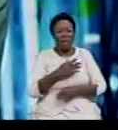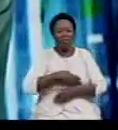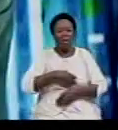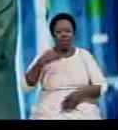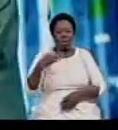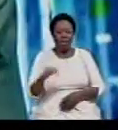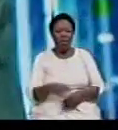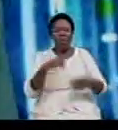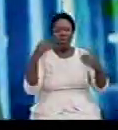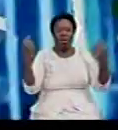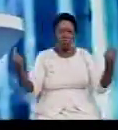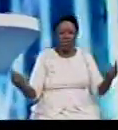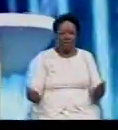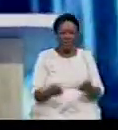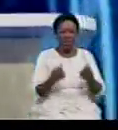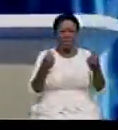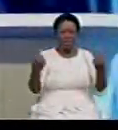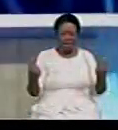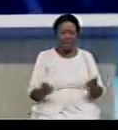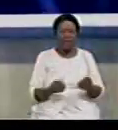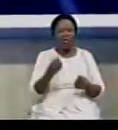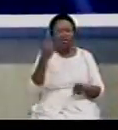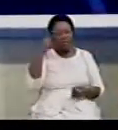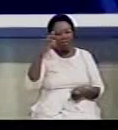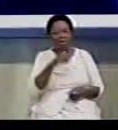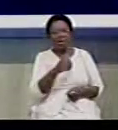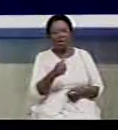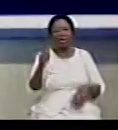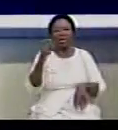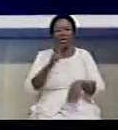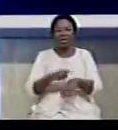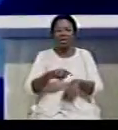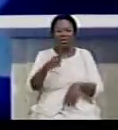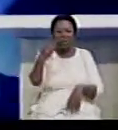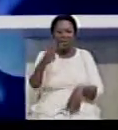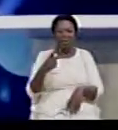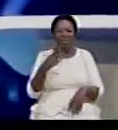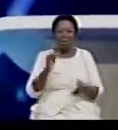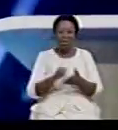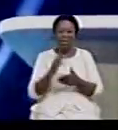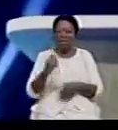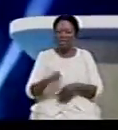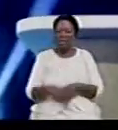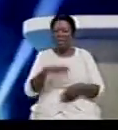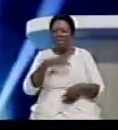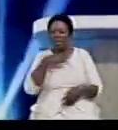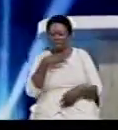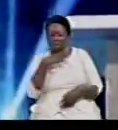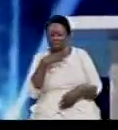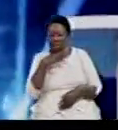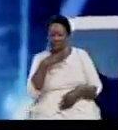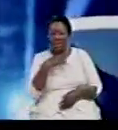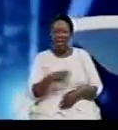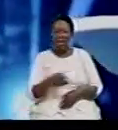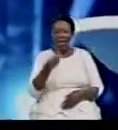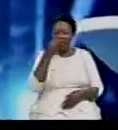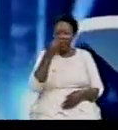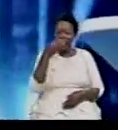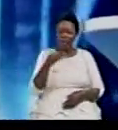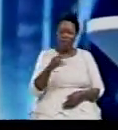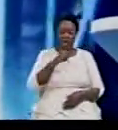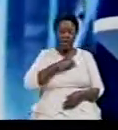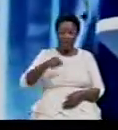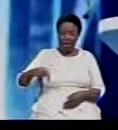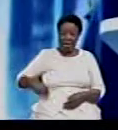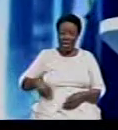sin for a season. You see, the dainty food of Nebuchadnezzar and the dainty food of Egypt